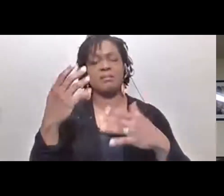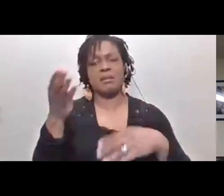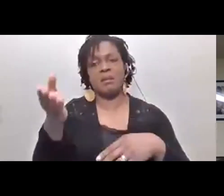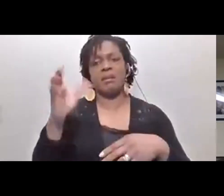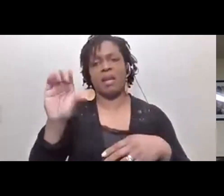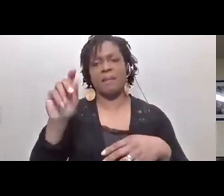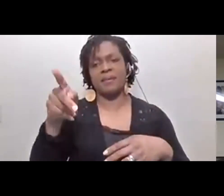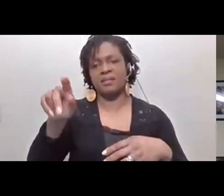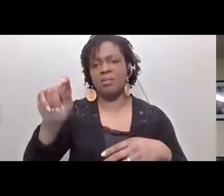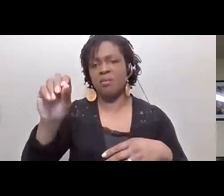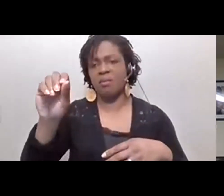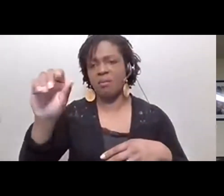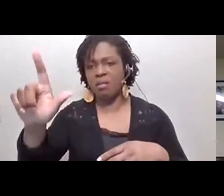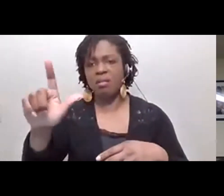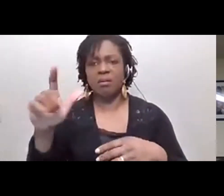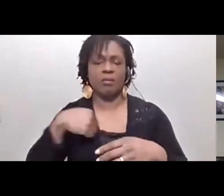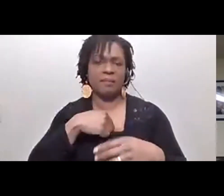do. But as the council, I think